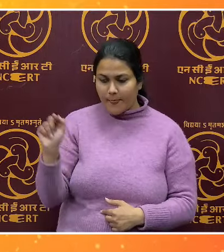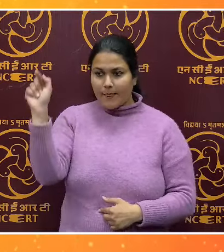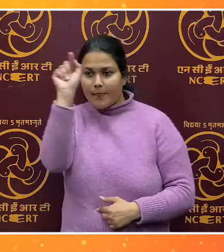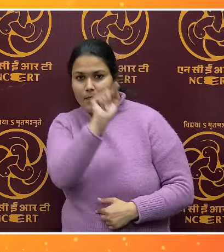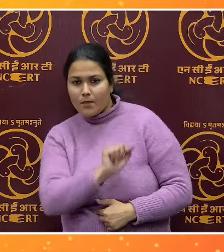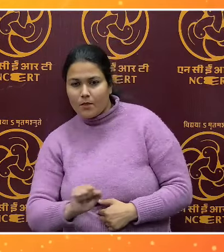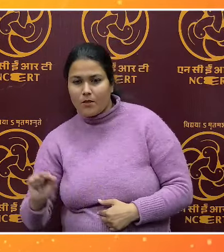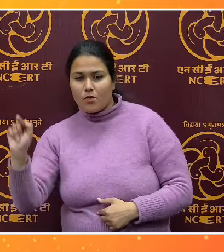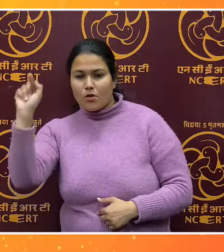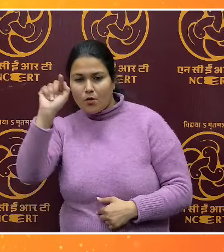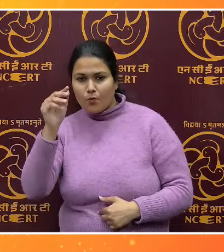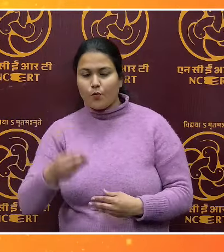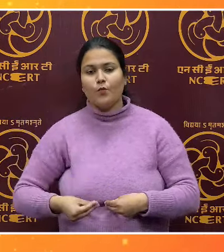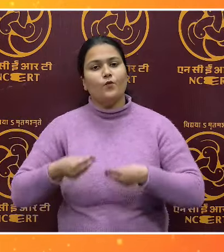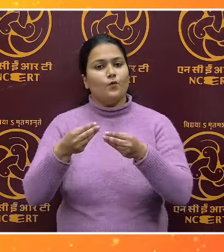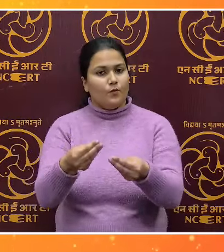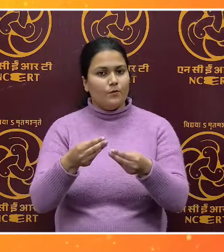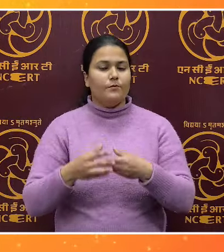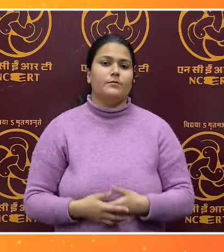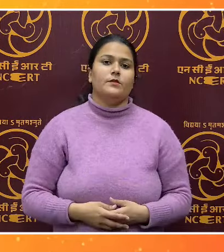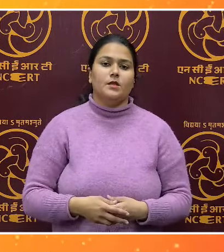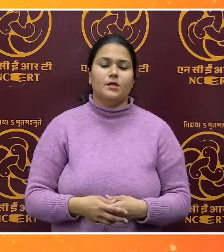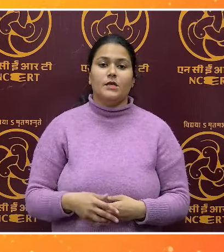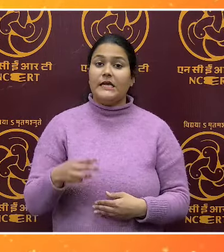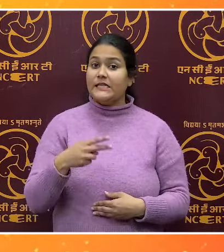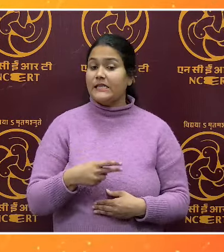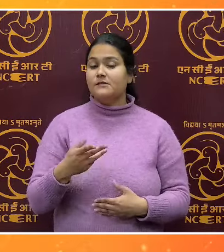1 atom will be donates. So, in case of